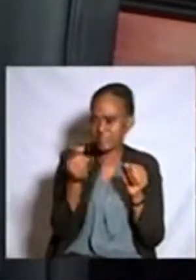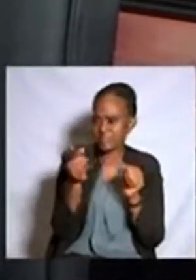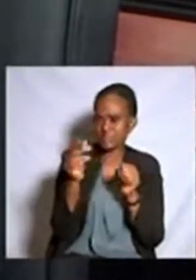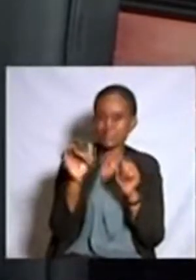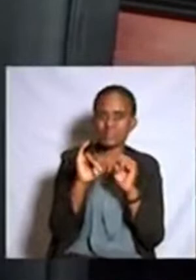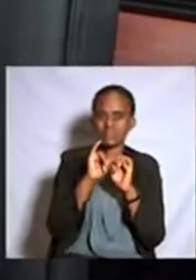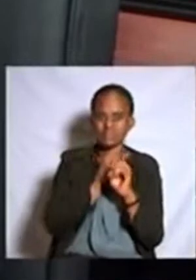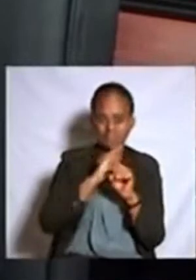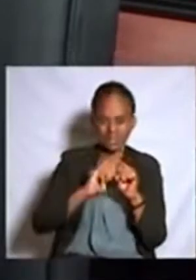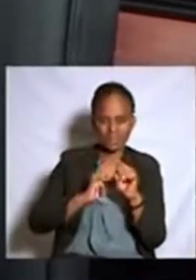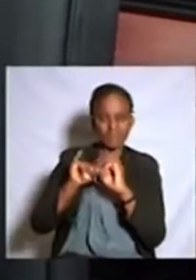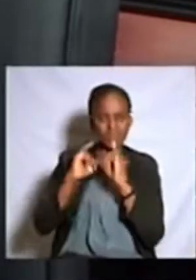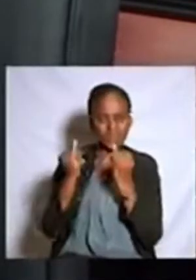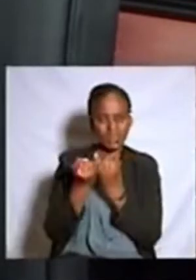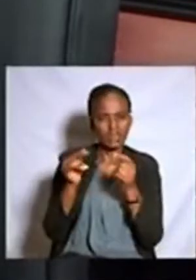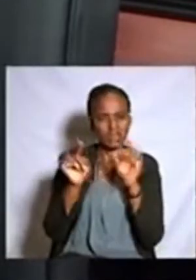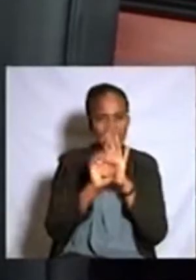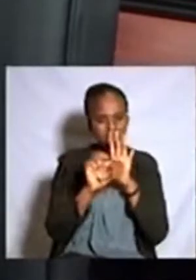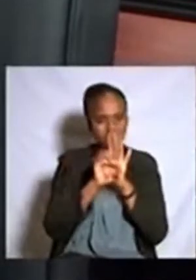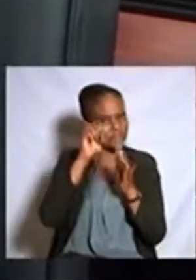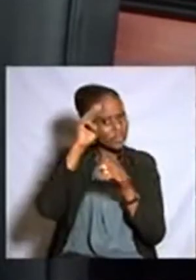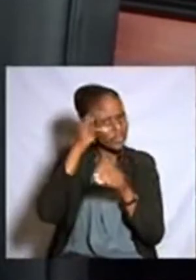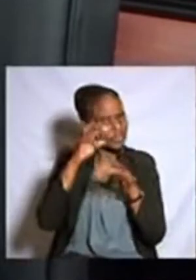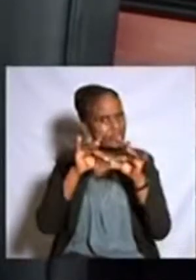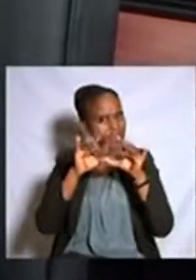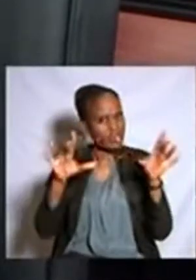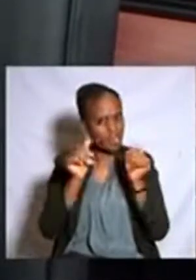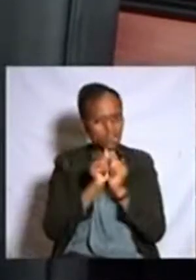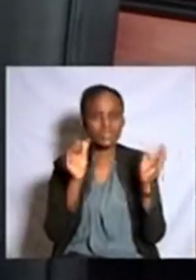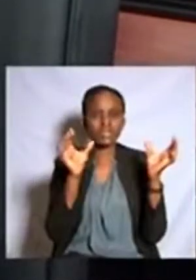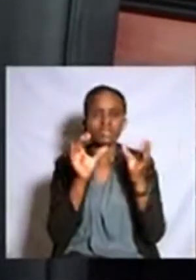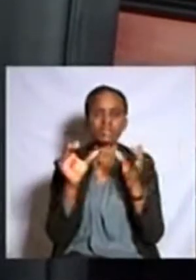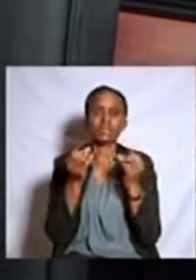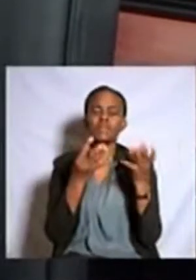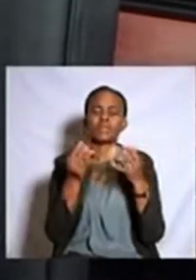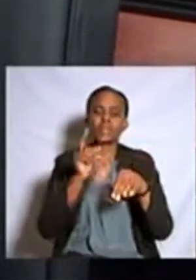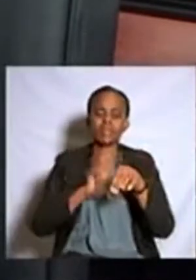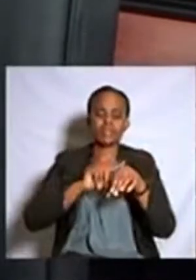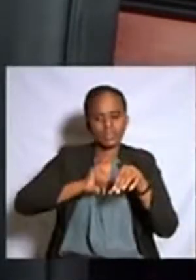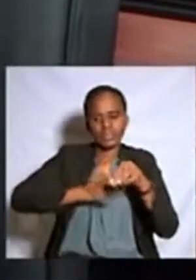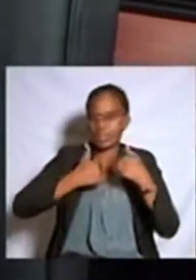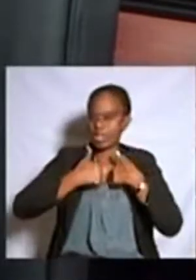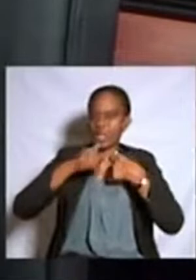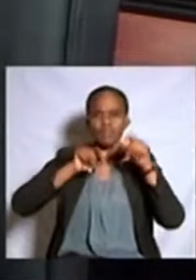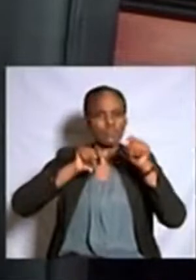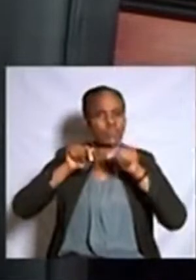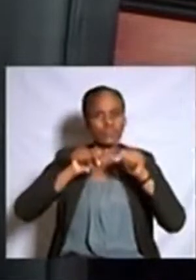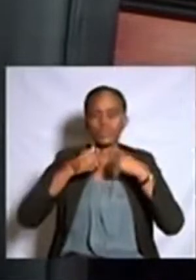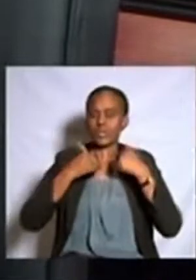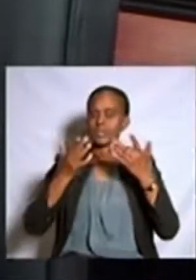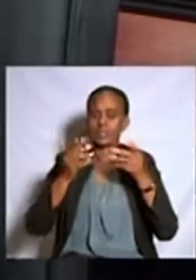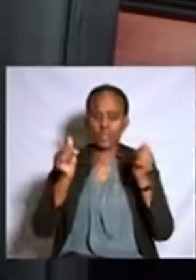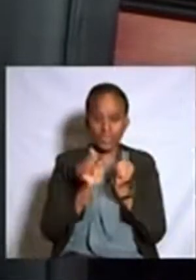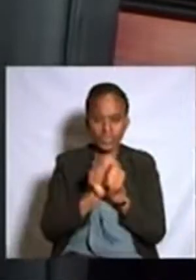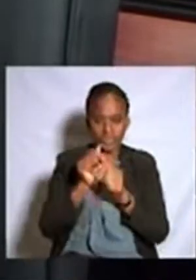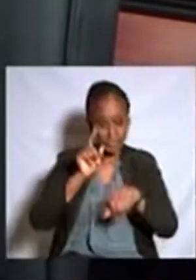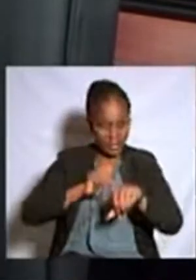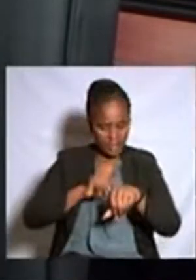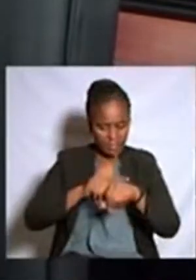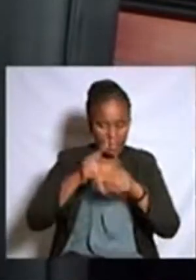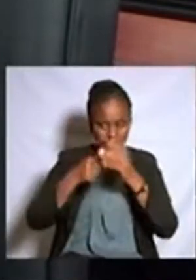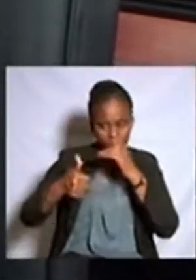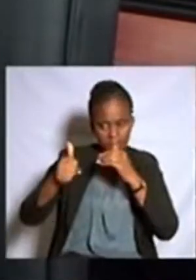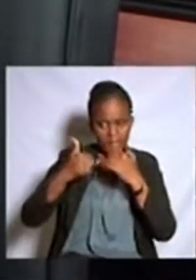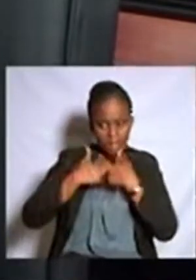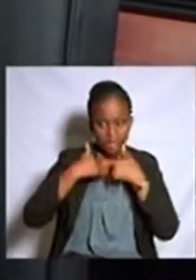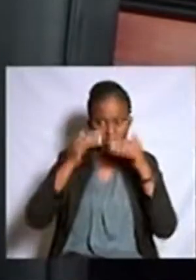institutions like the Ministry of Lands and the councils, and most of the time we have no control with regards to the time that they take